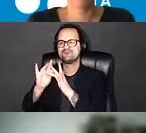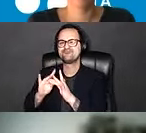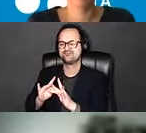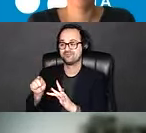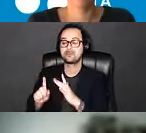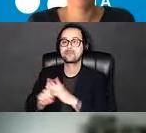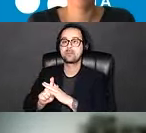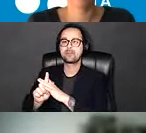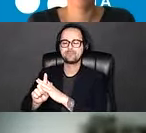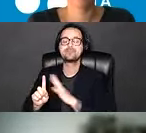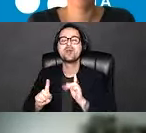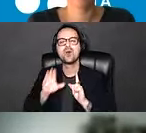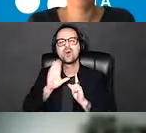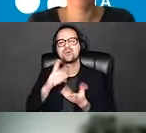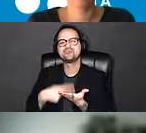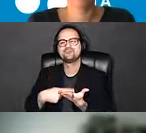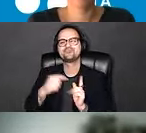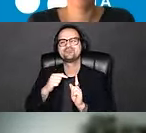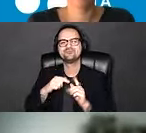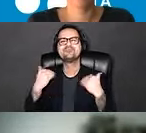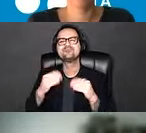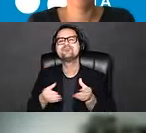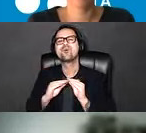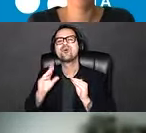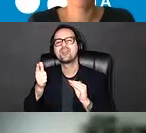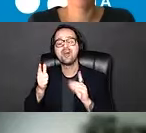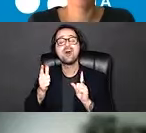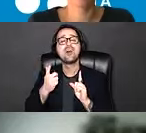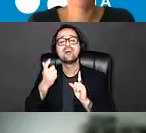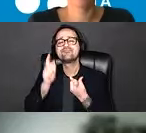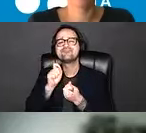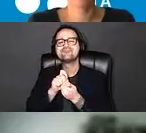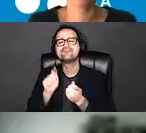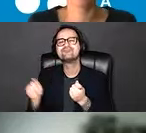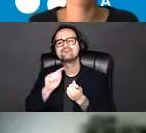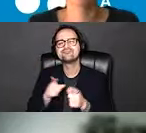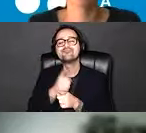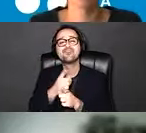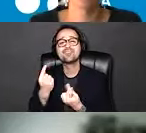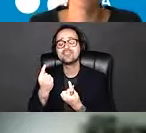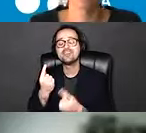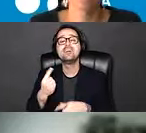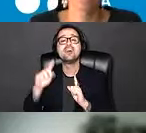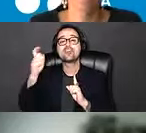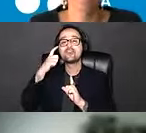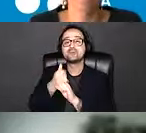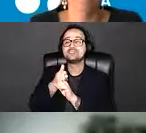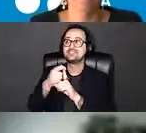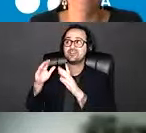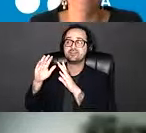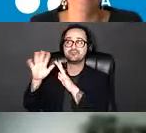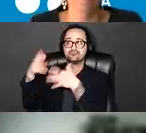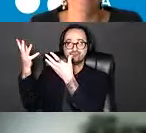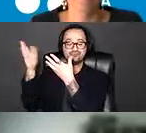I think that's, we'll talk about this more, but I think it's exactly right that that the government level